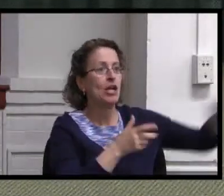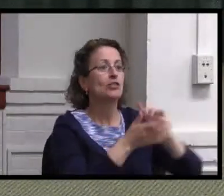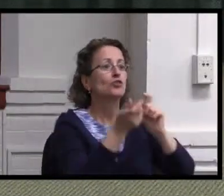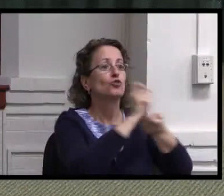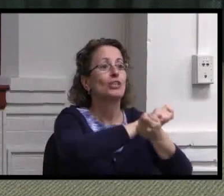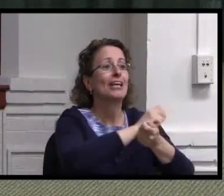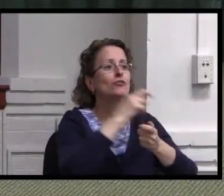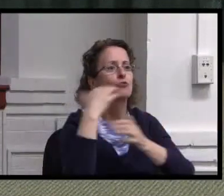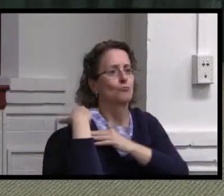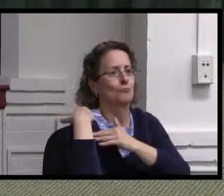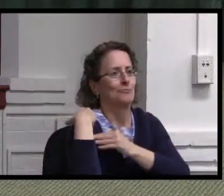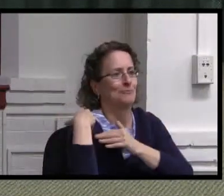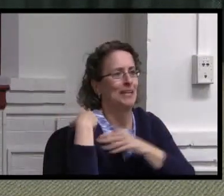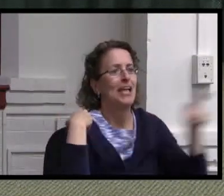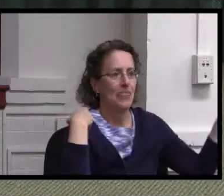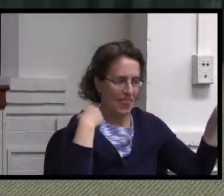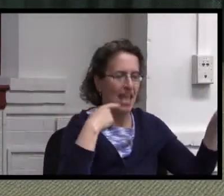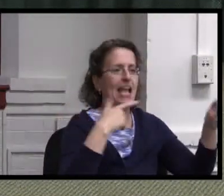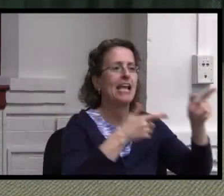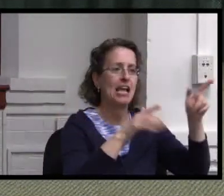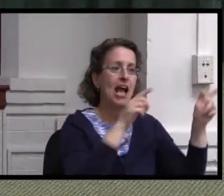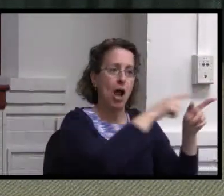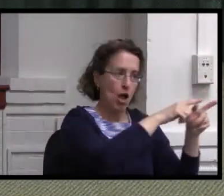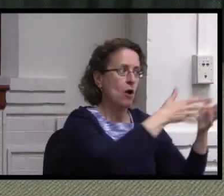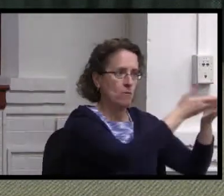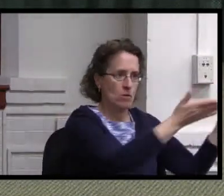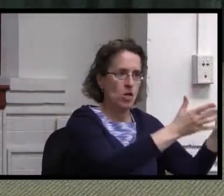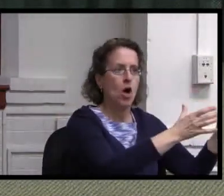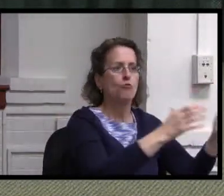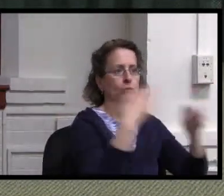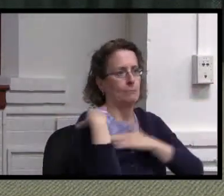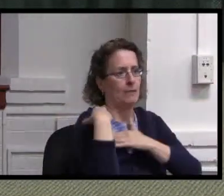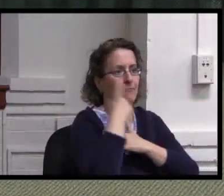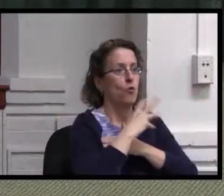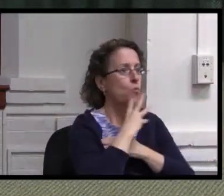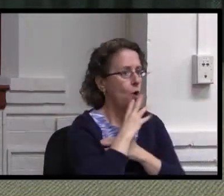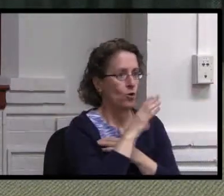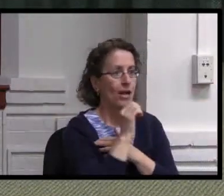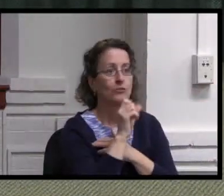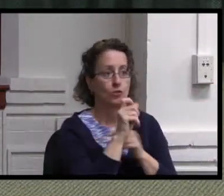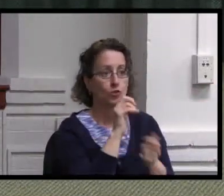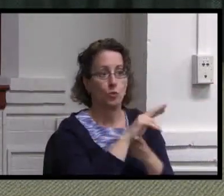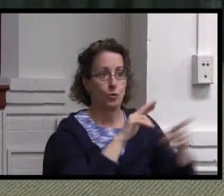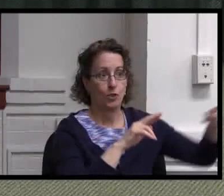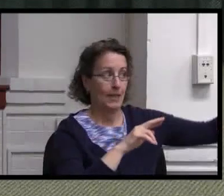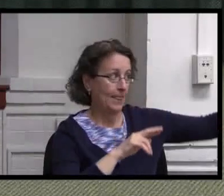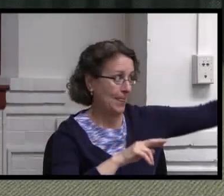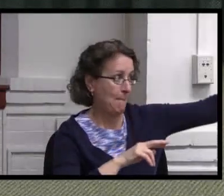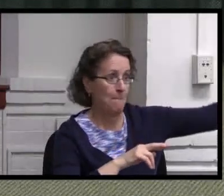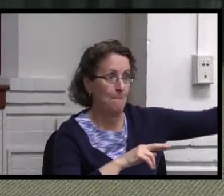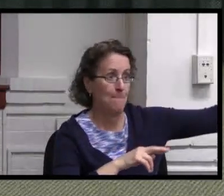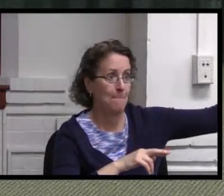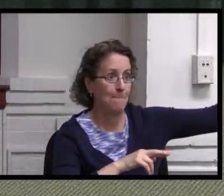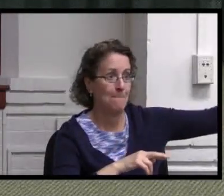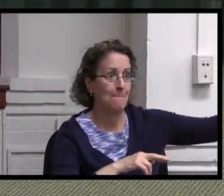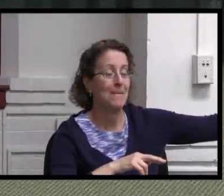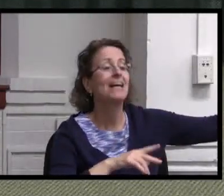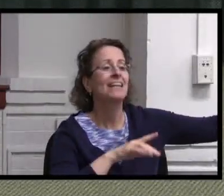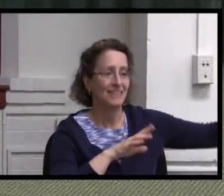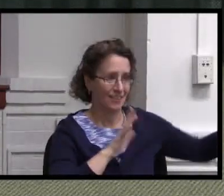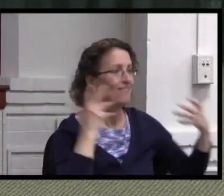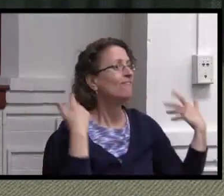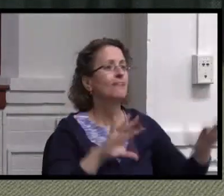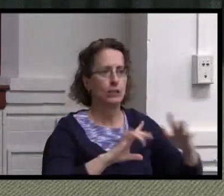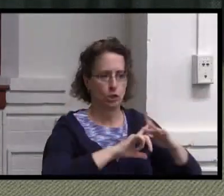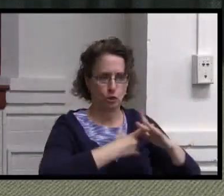Anyone opposed? Weren't they supposed to do backflips on the way out? Yeah. The motion carries, and we are convened as water and